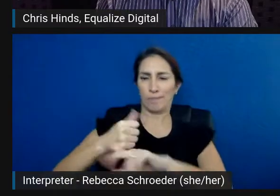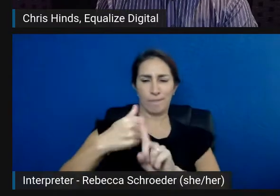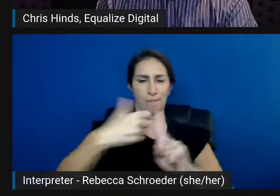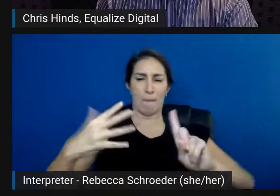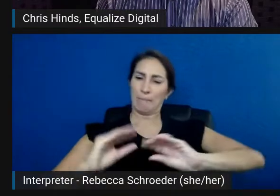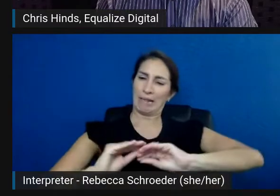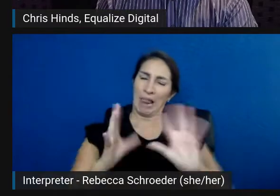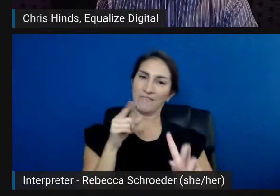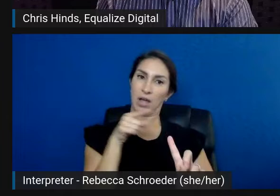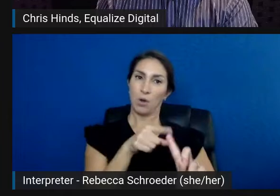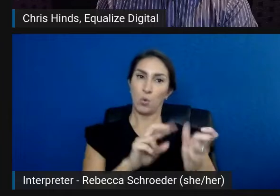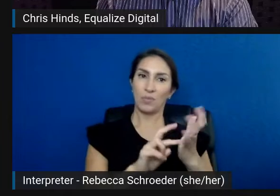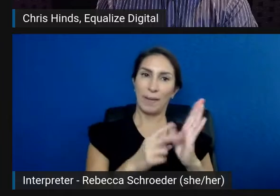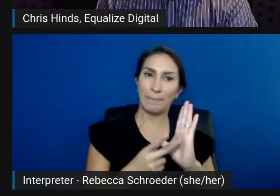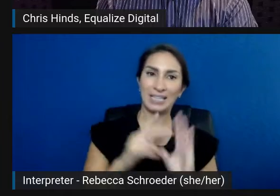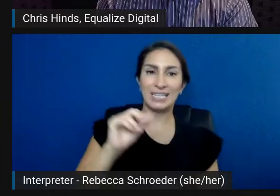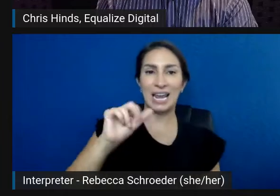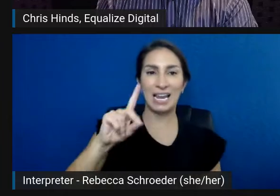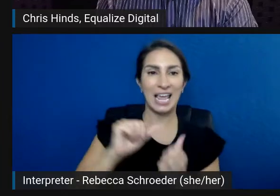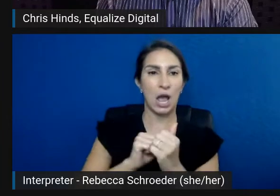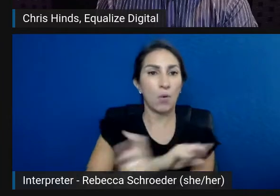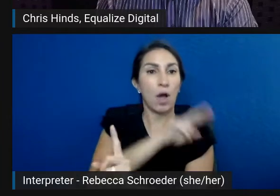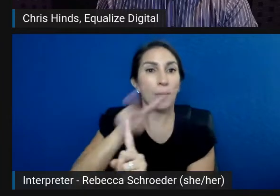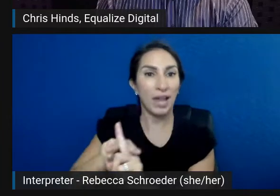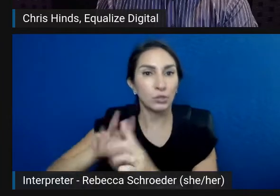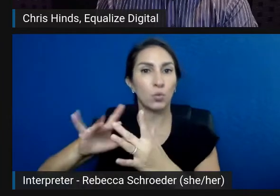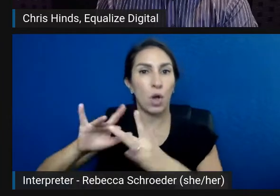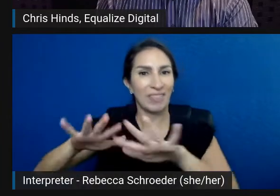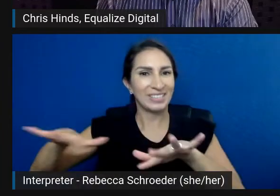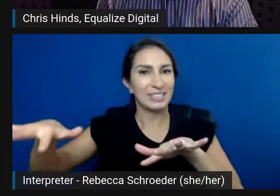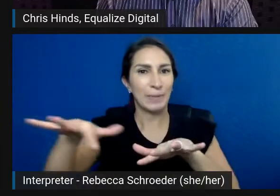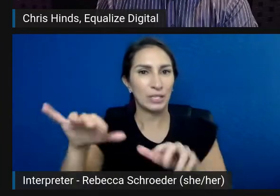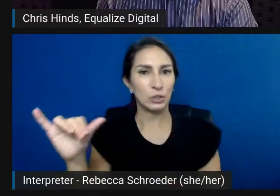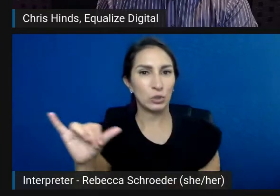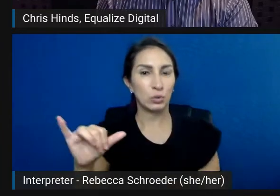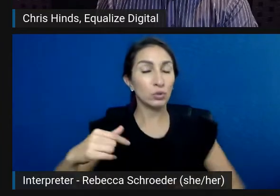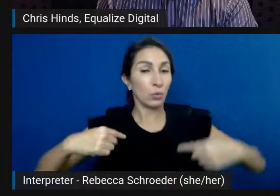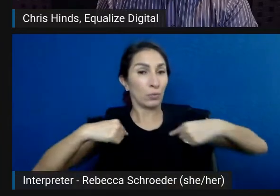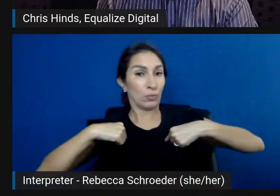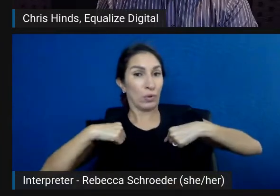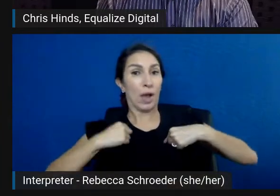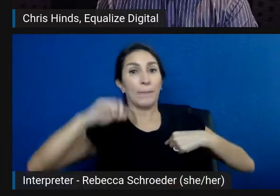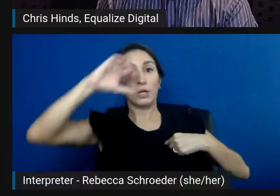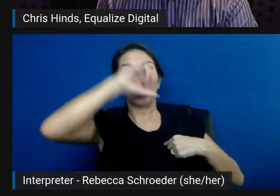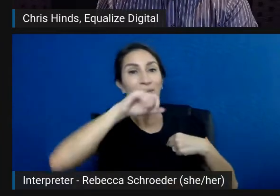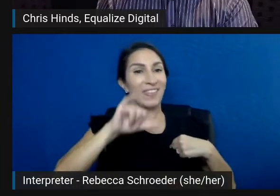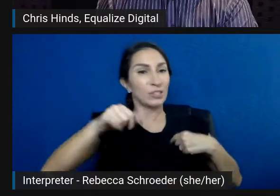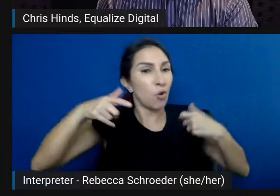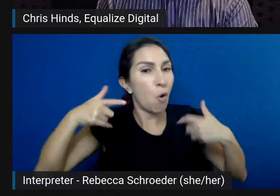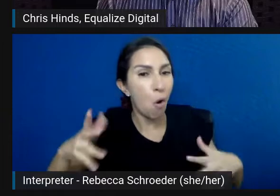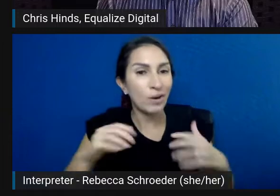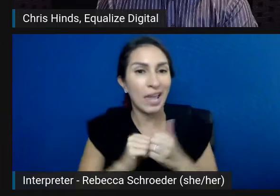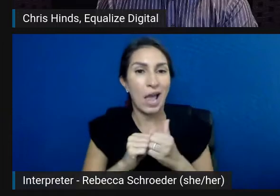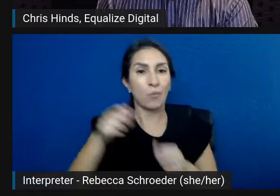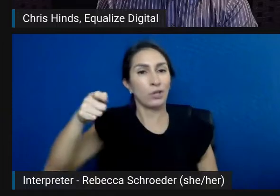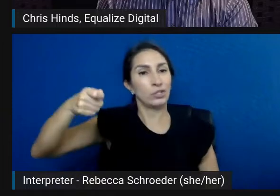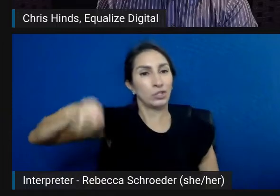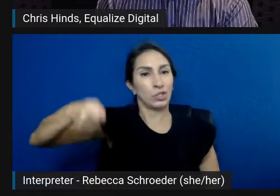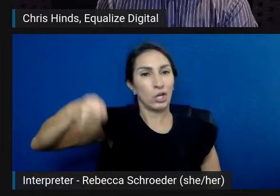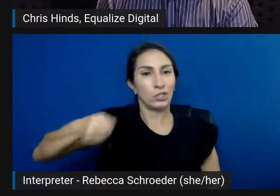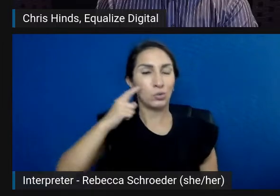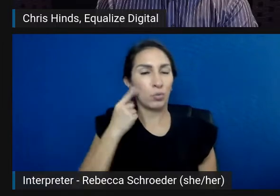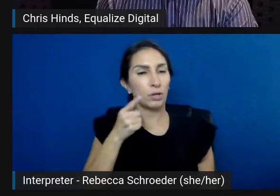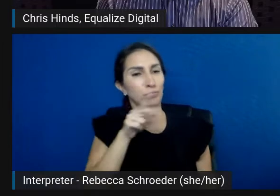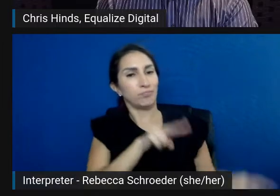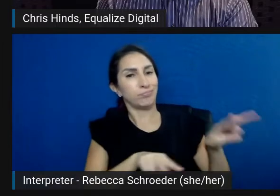like, I'm operating personally under the assumption that is already how a judge would interpret it, but it certainly does not hurt